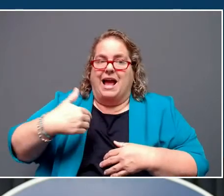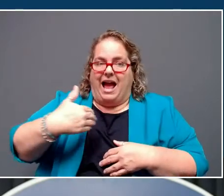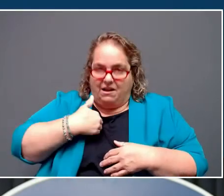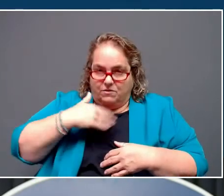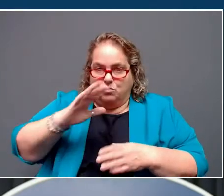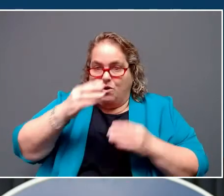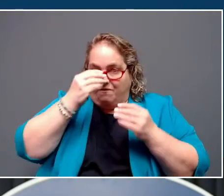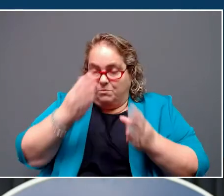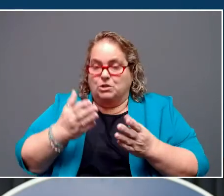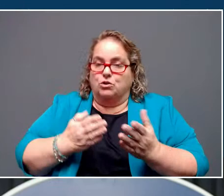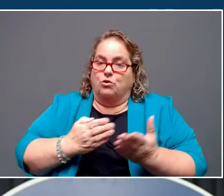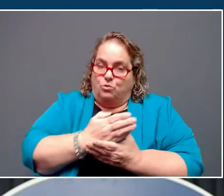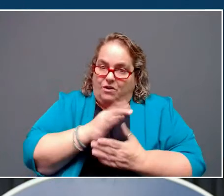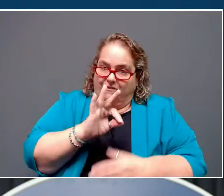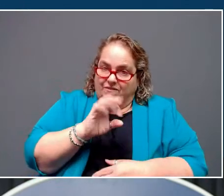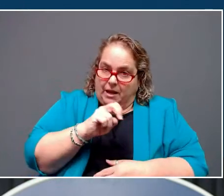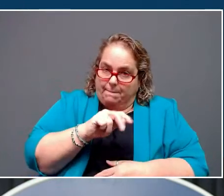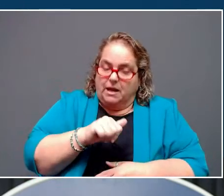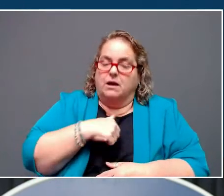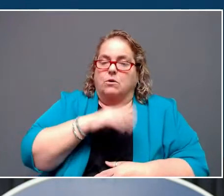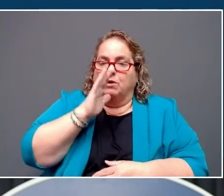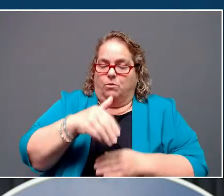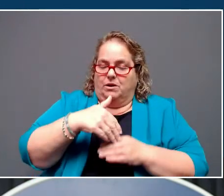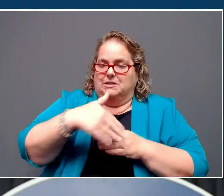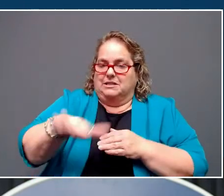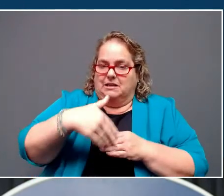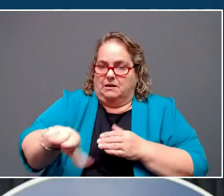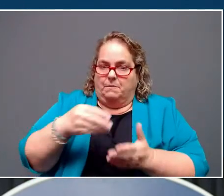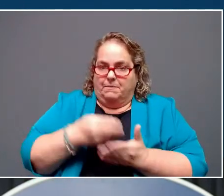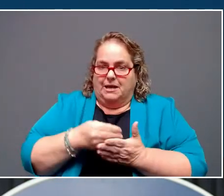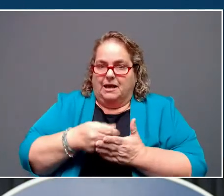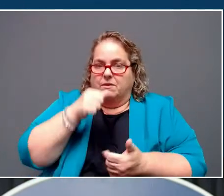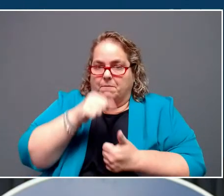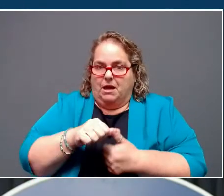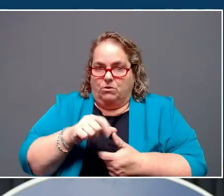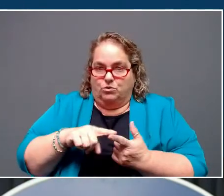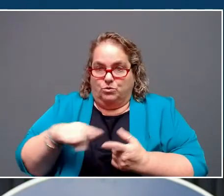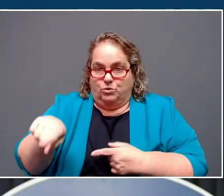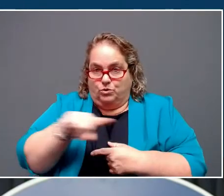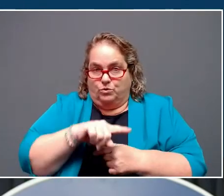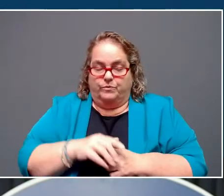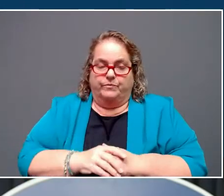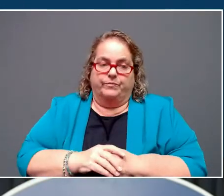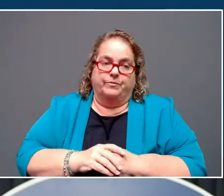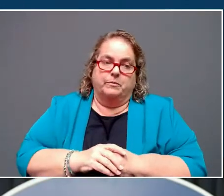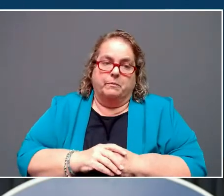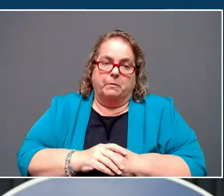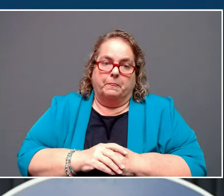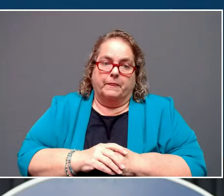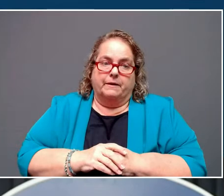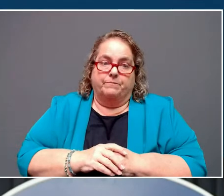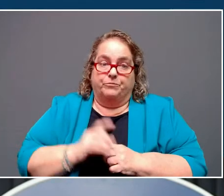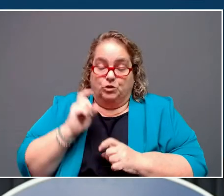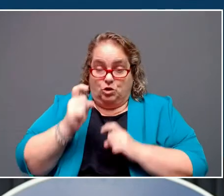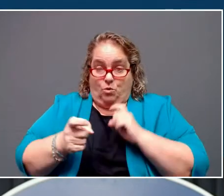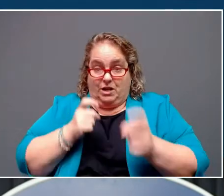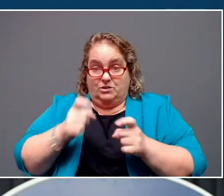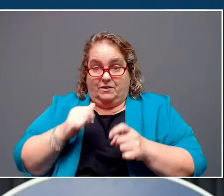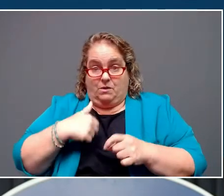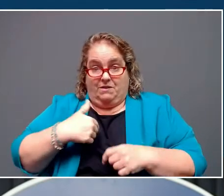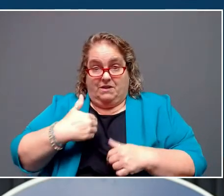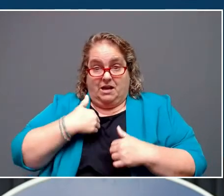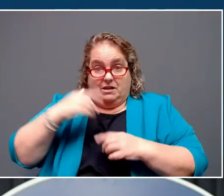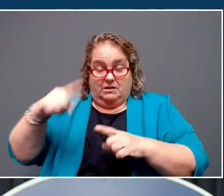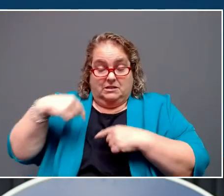FEMA. We're going to get these dollars in the mail to you. This donations that we have had since the